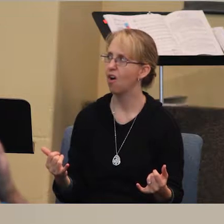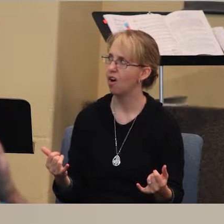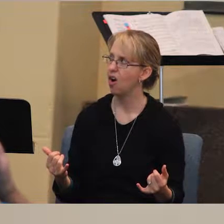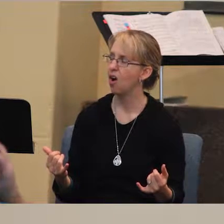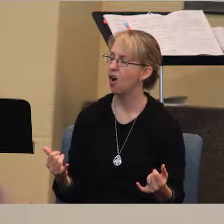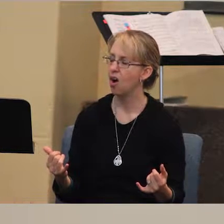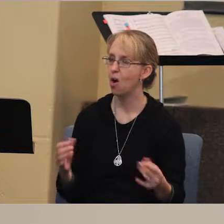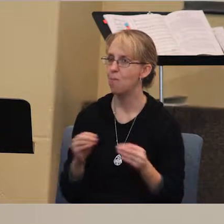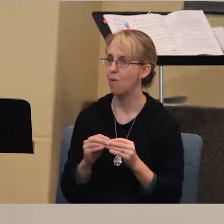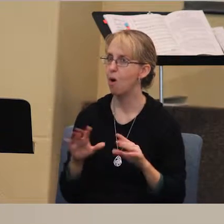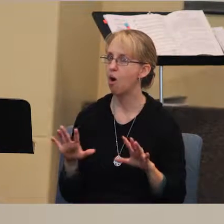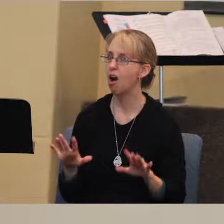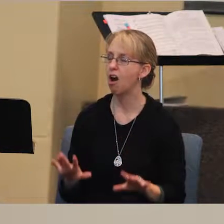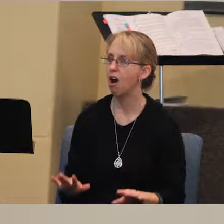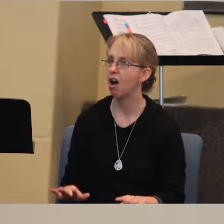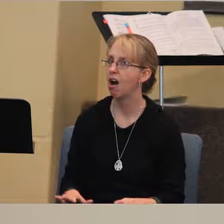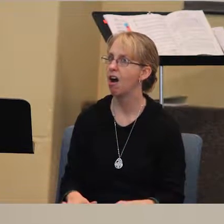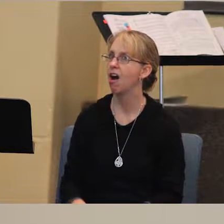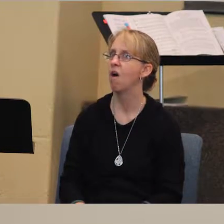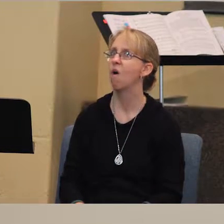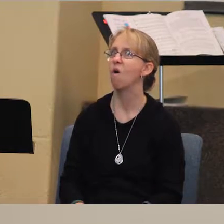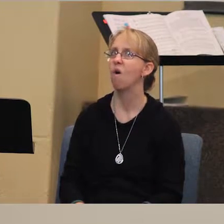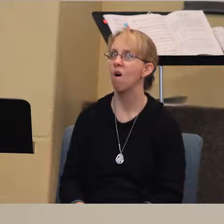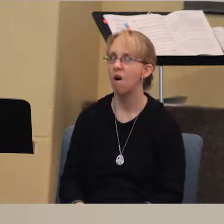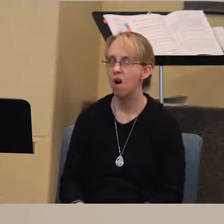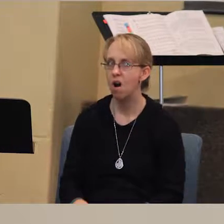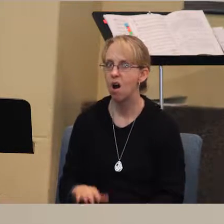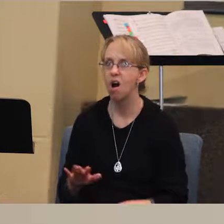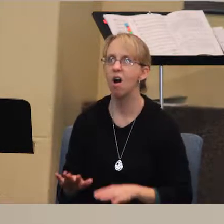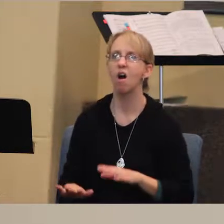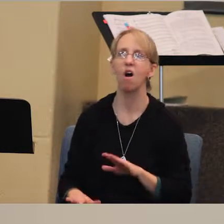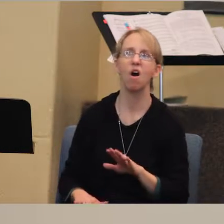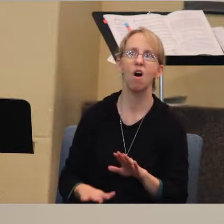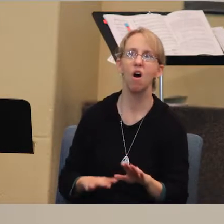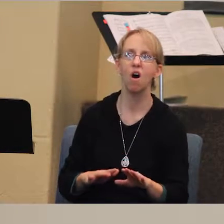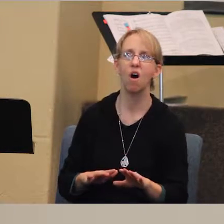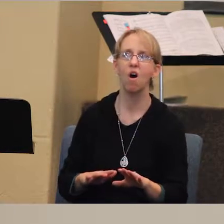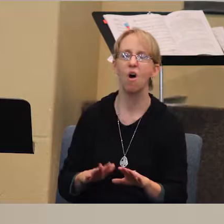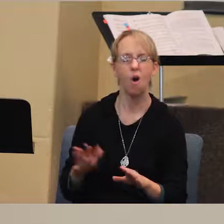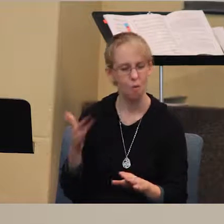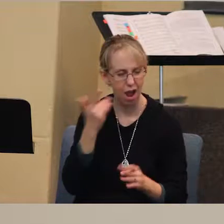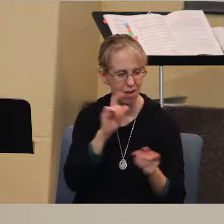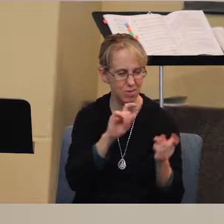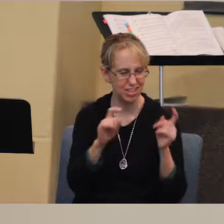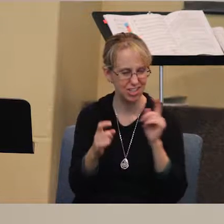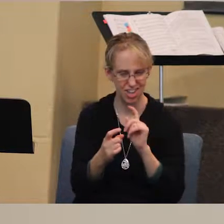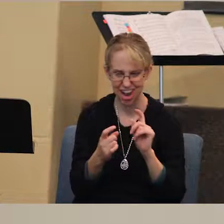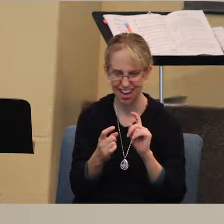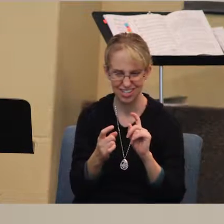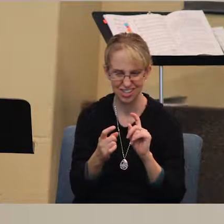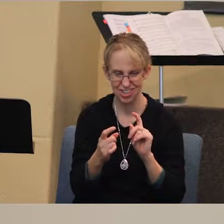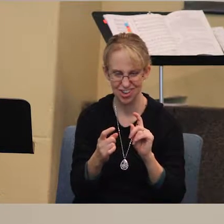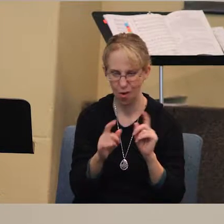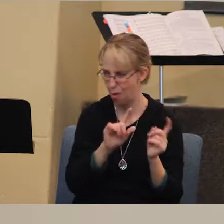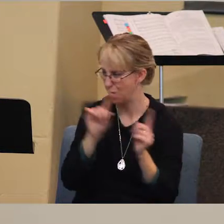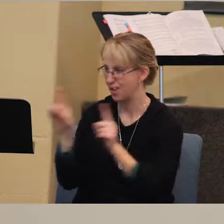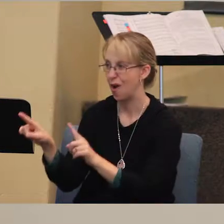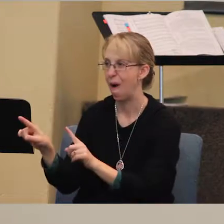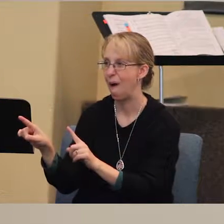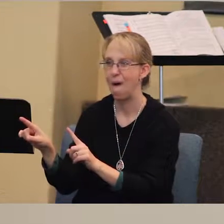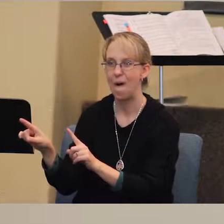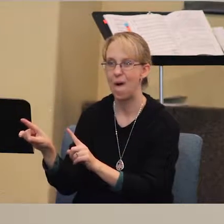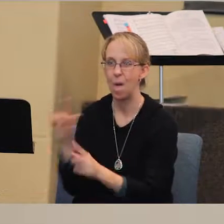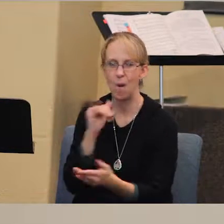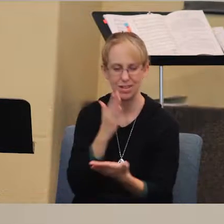bit better. We're a little more chill and, you know, we just kind of, you know, meandering along. Why don't we change the direction in which we've been going? Why don't